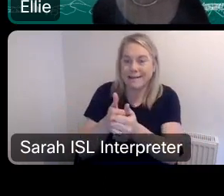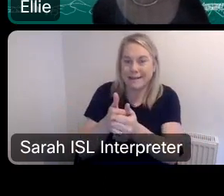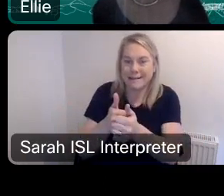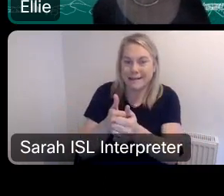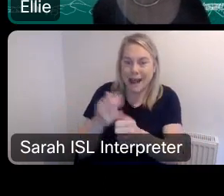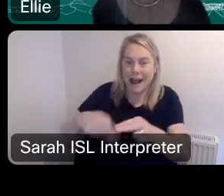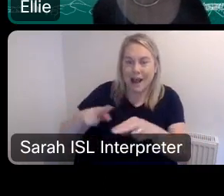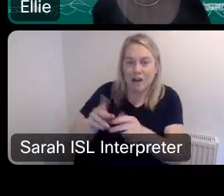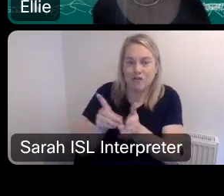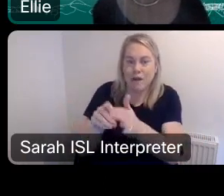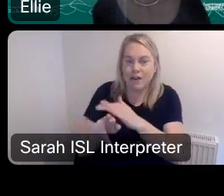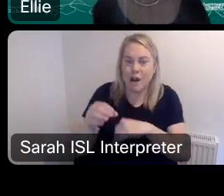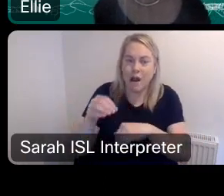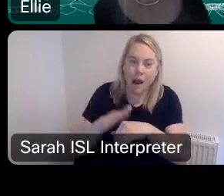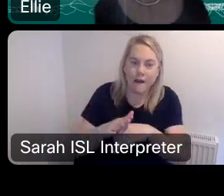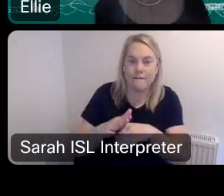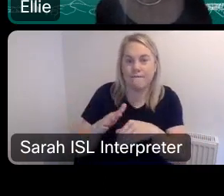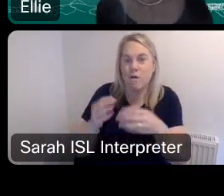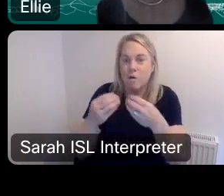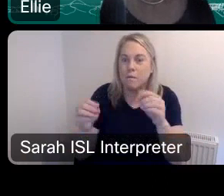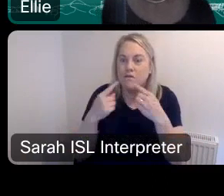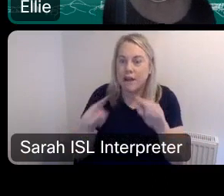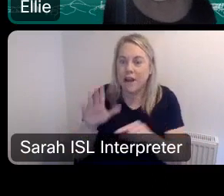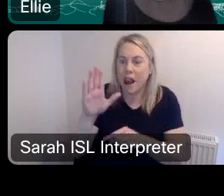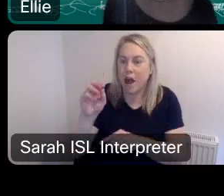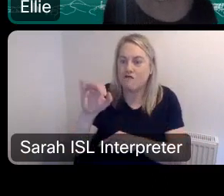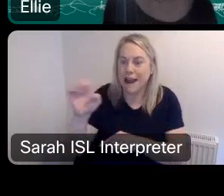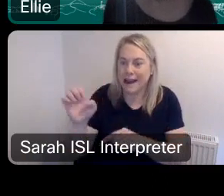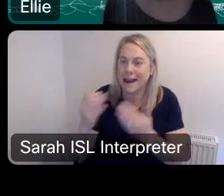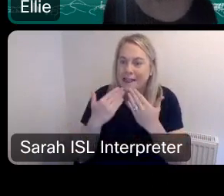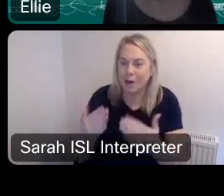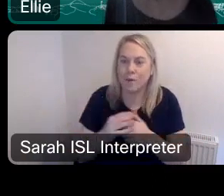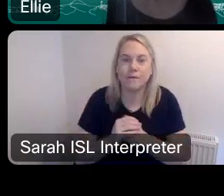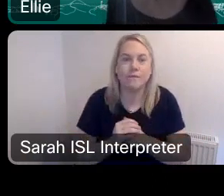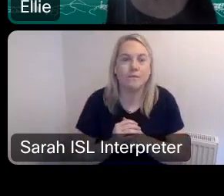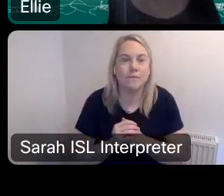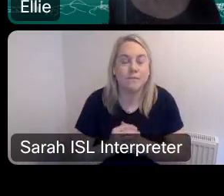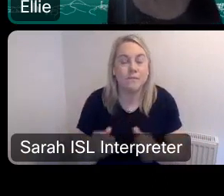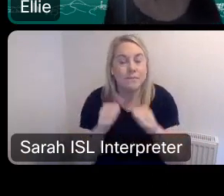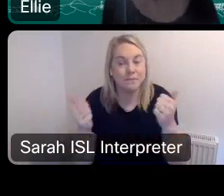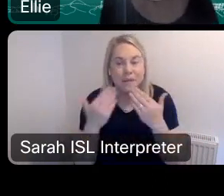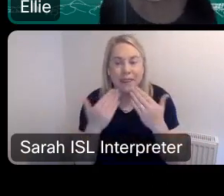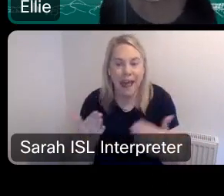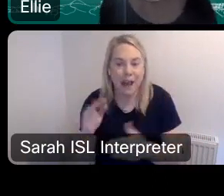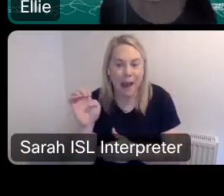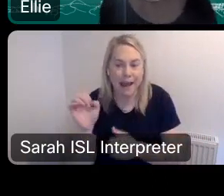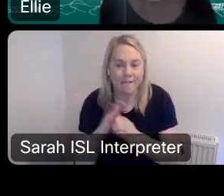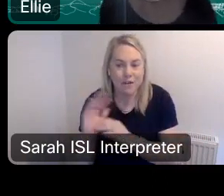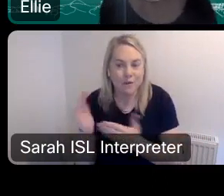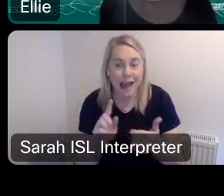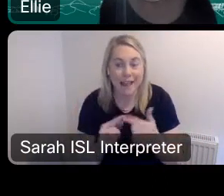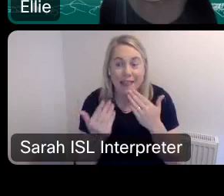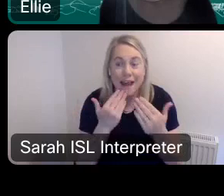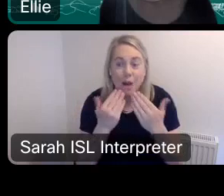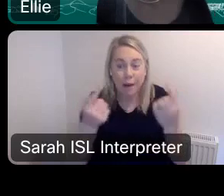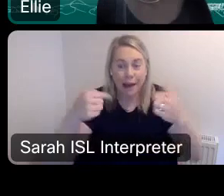of Incident Management and Open Disclosure, Lorraine Schwamberg. Thanks, Lorraine. Thank you, Ellie. Thank you, everyone, for joining